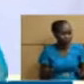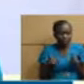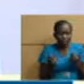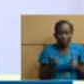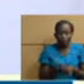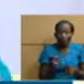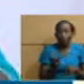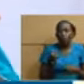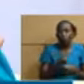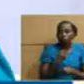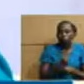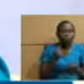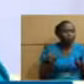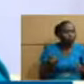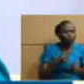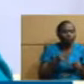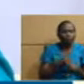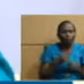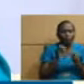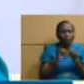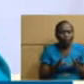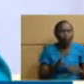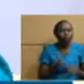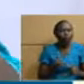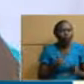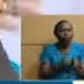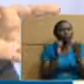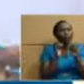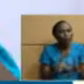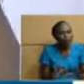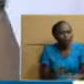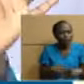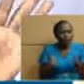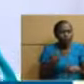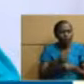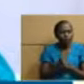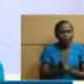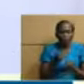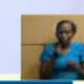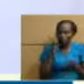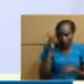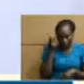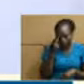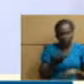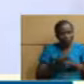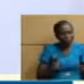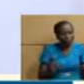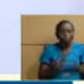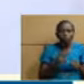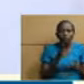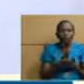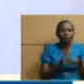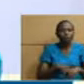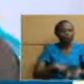we don't involve them, we don't follow these policies to the letter. We make the policies, launch them, sometimes go ahead and